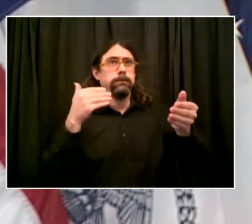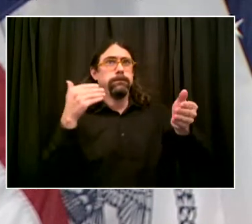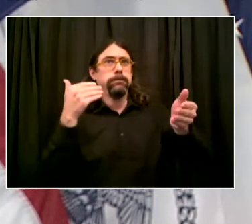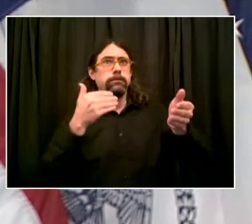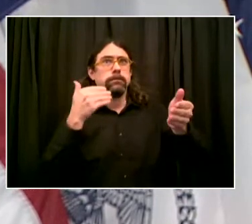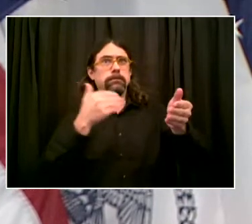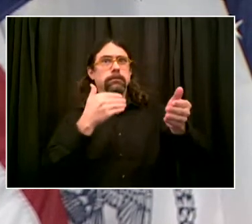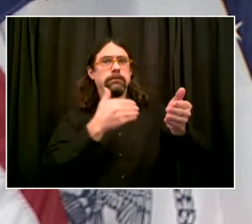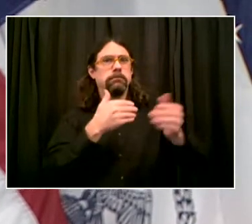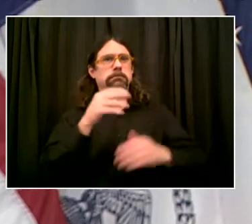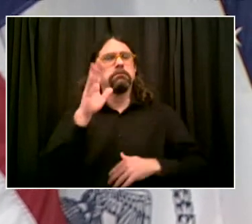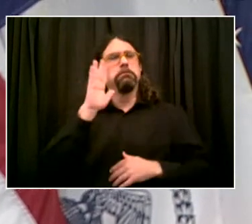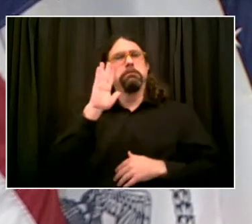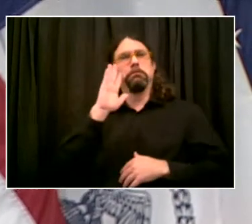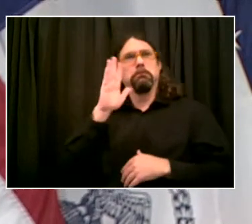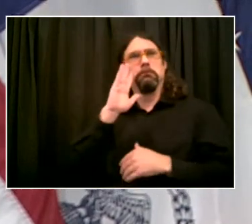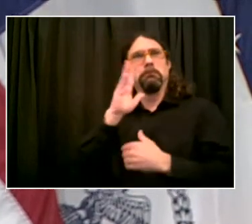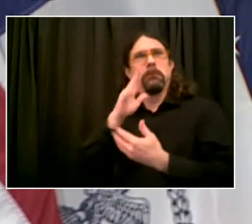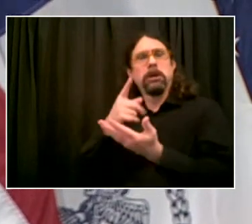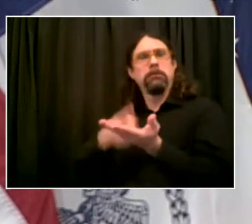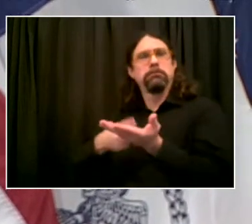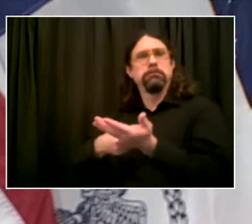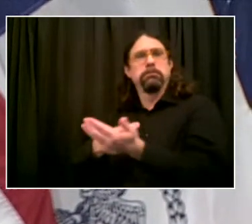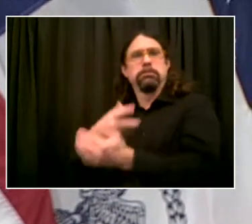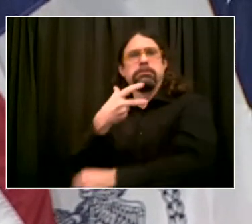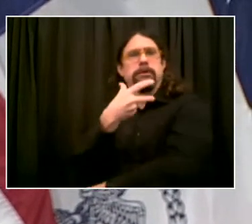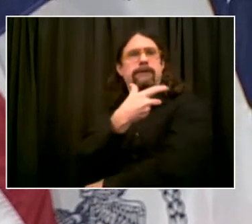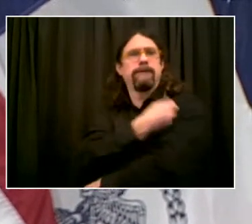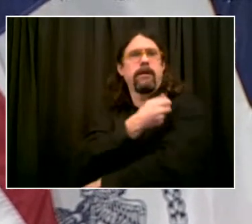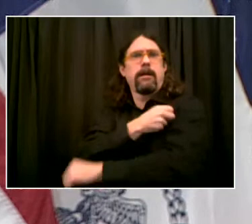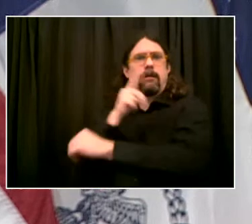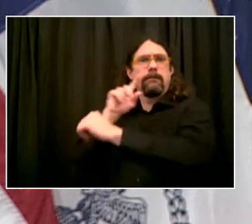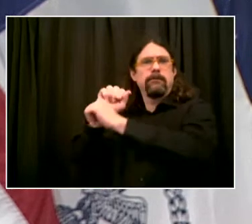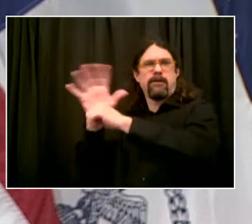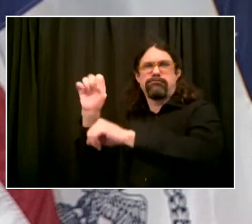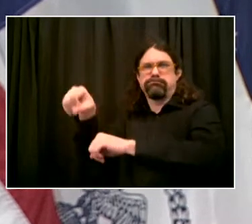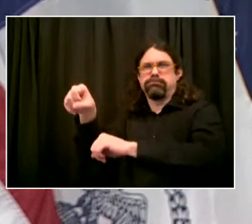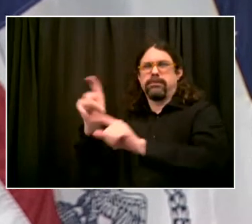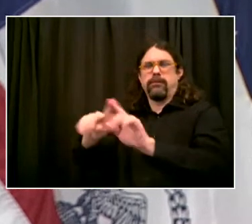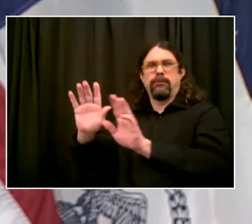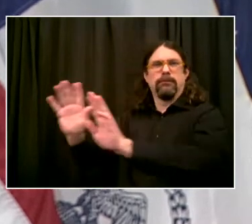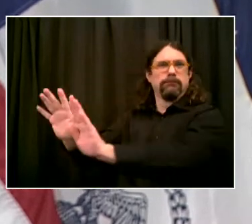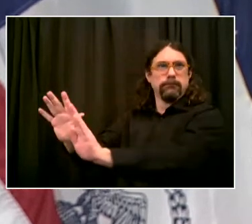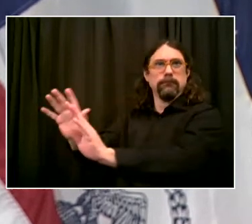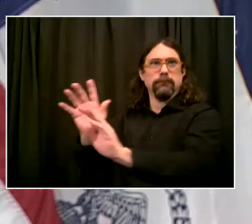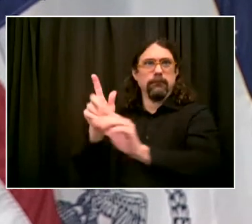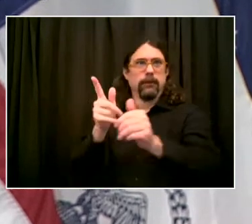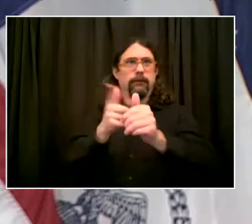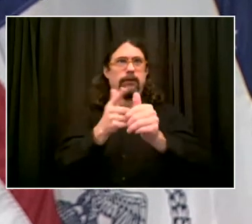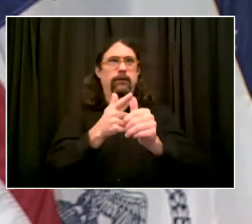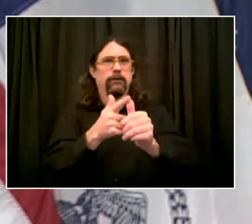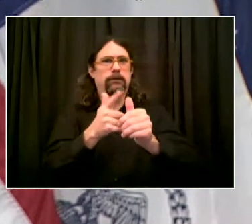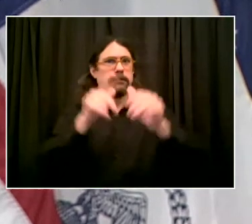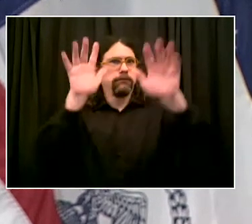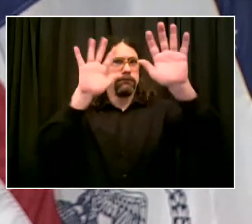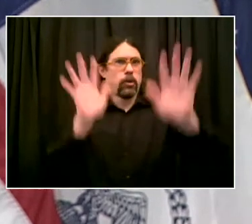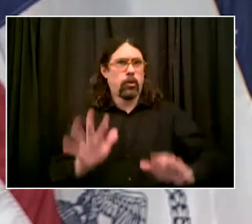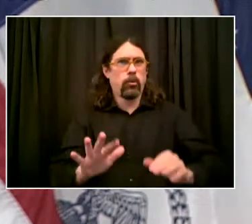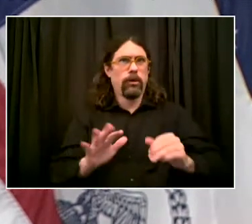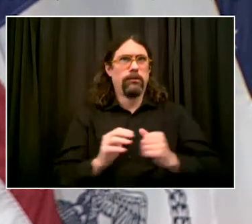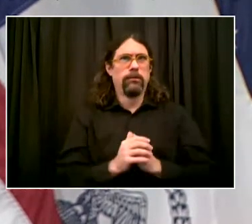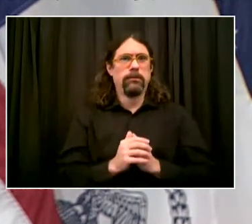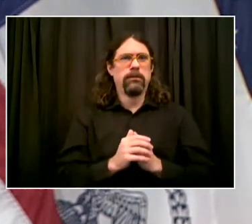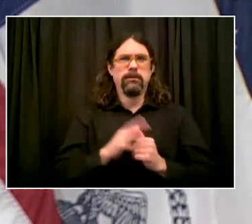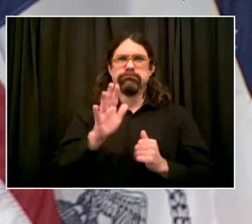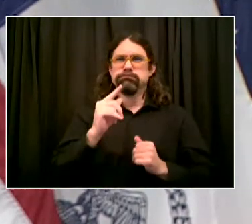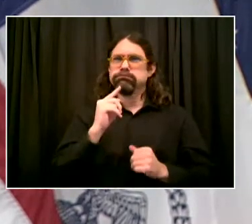say it. I know my colleagues are going to say it. This is not a storm to underestimate. Take it seriously.